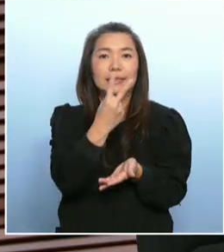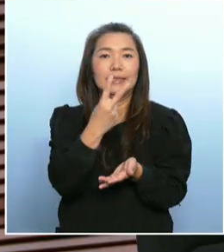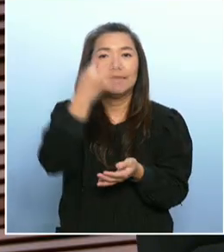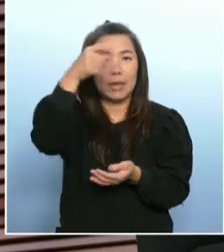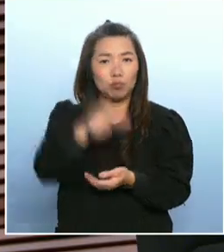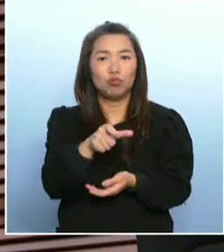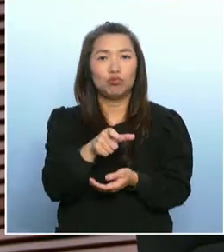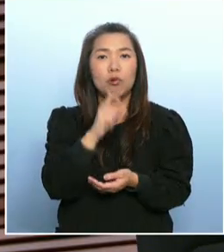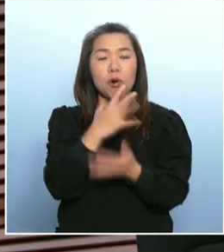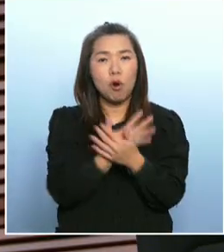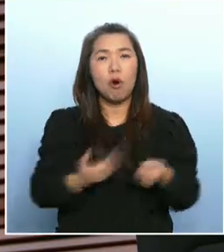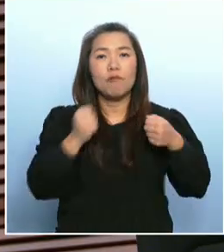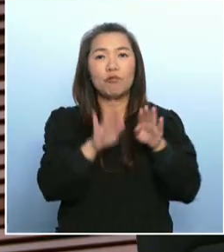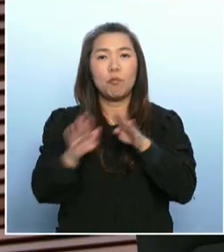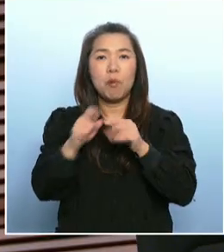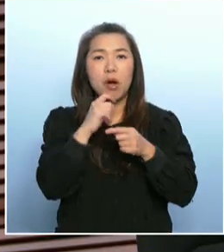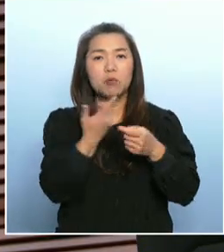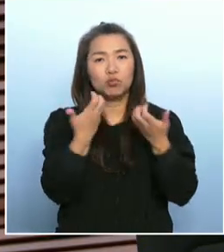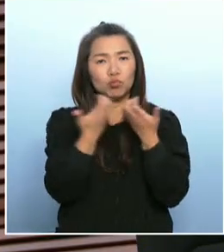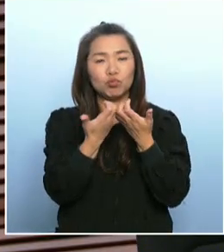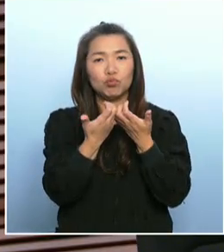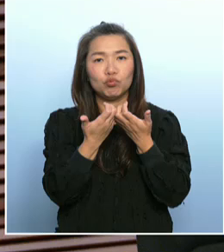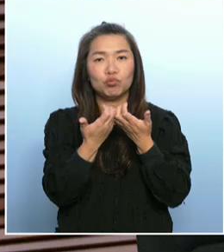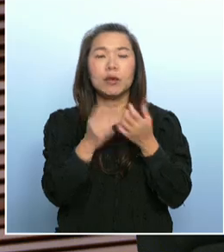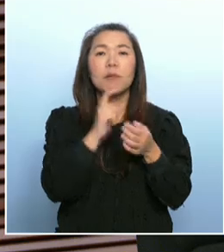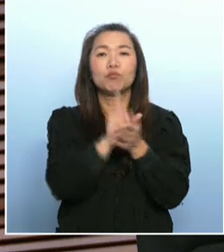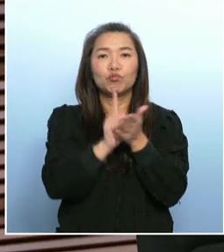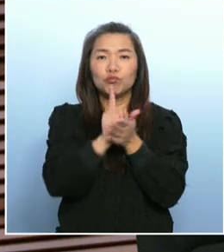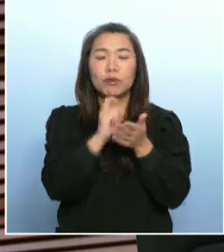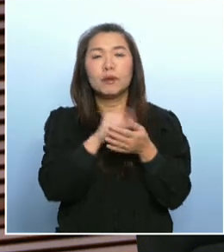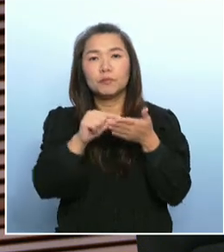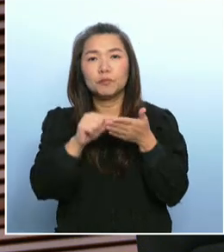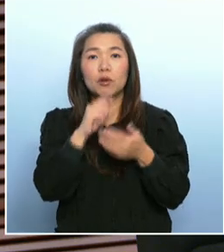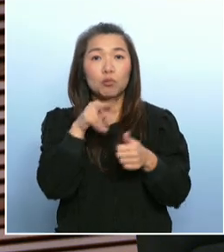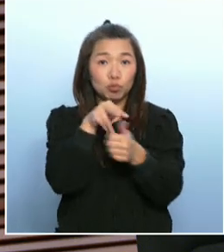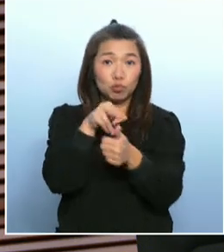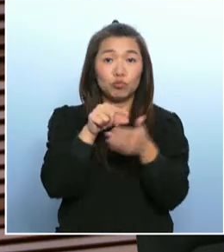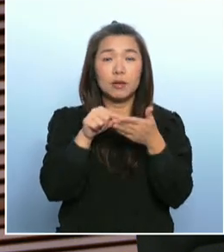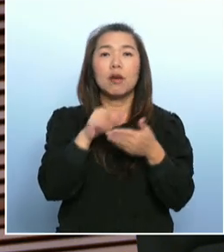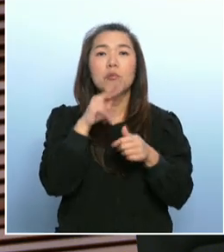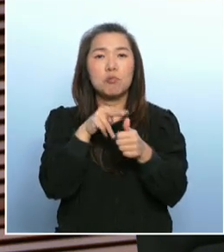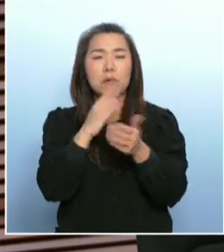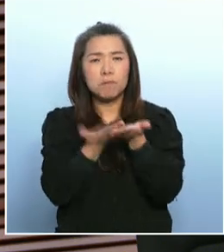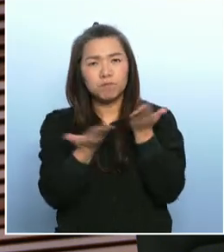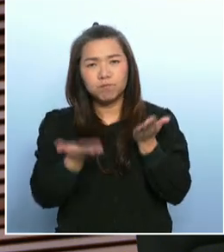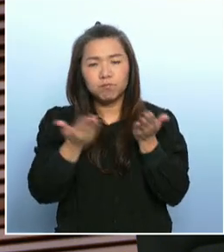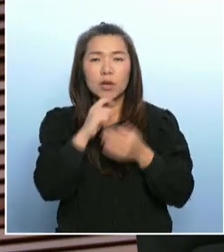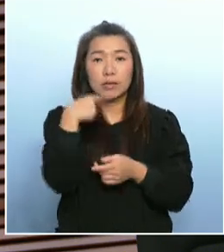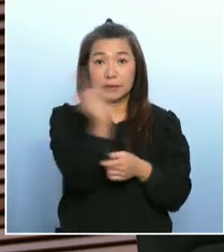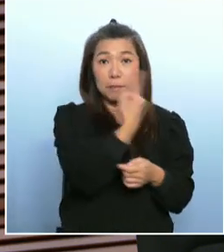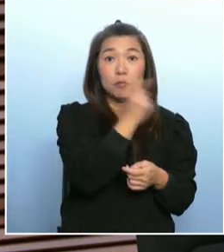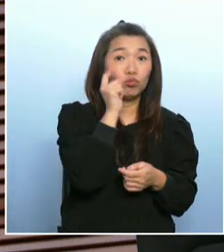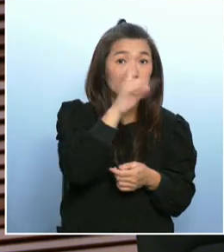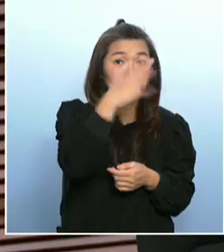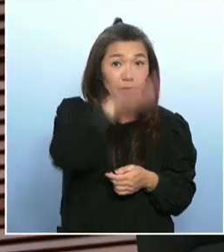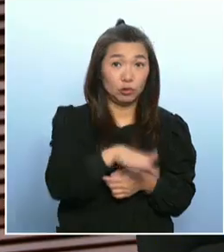In March 2022, the government have incorporated the planning ratios for rehabilitation services into the Hong Kong planning standards and